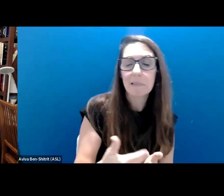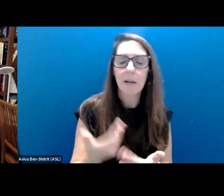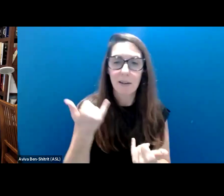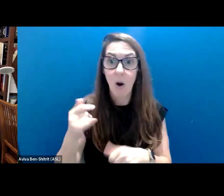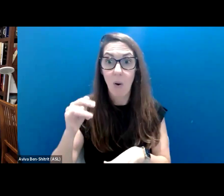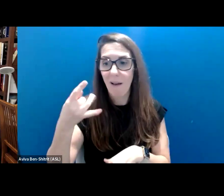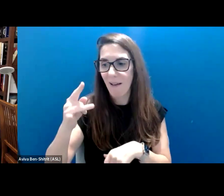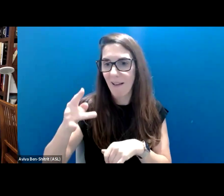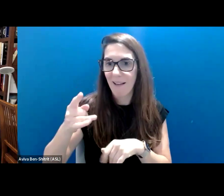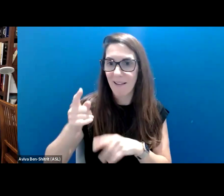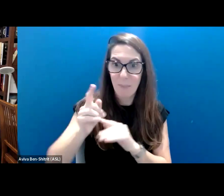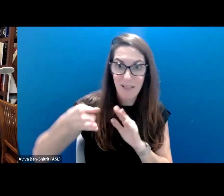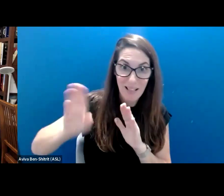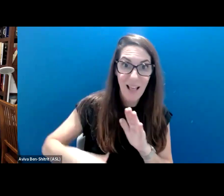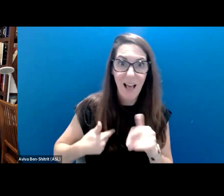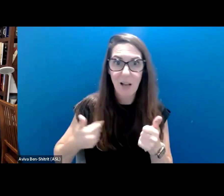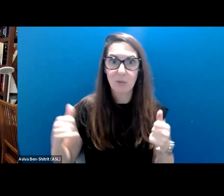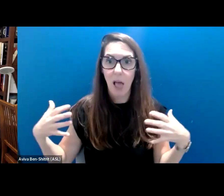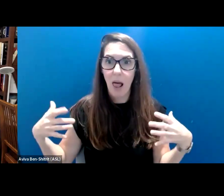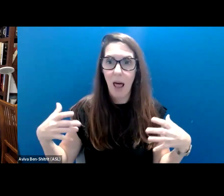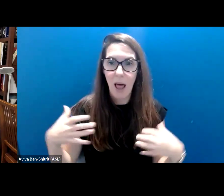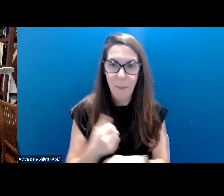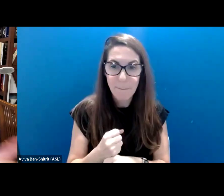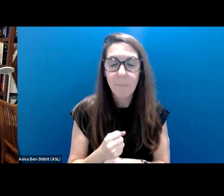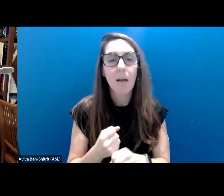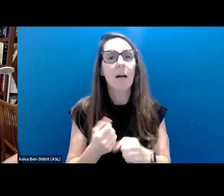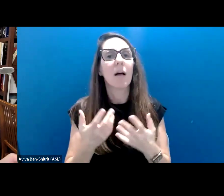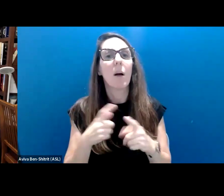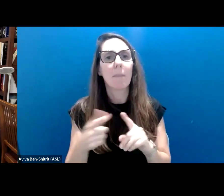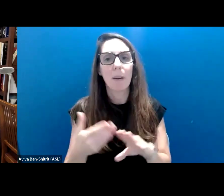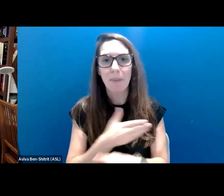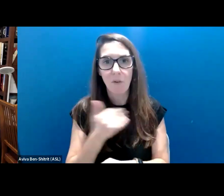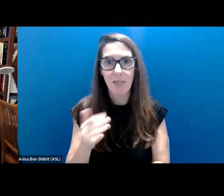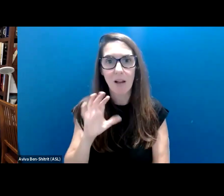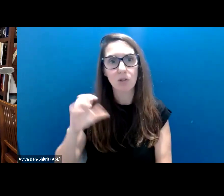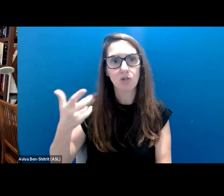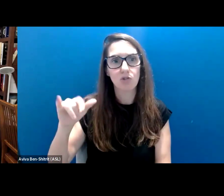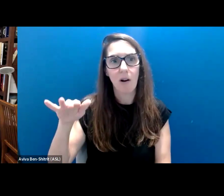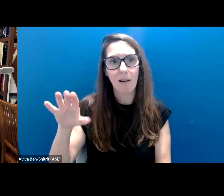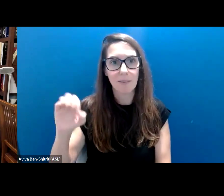did just cover 30 minutes of material in 2 minutes, so I'm doing my best. But before we do that, let's go to Charlie.